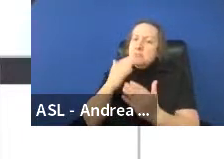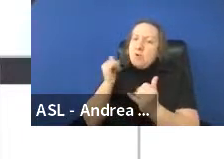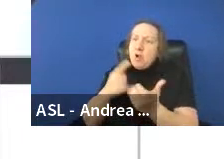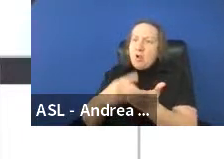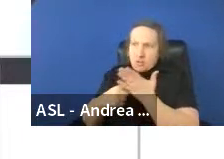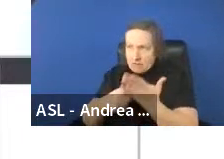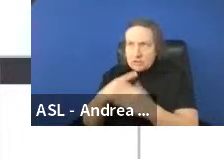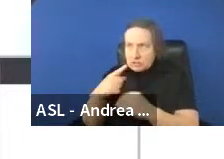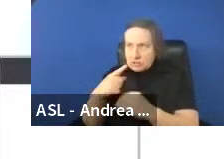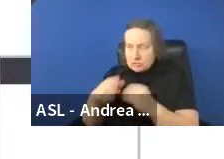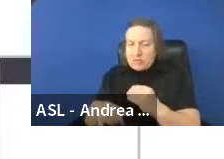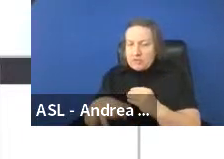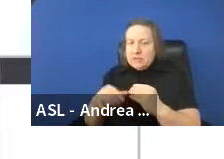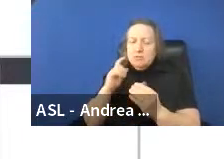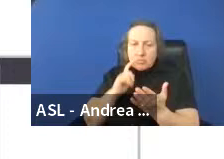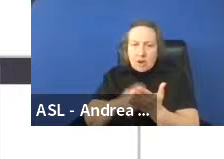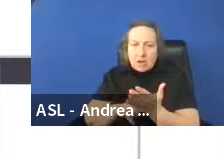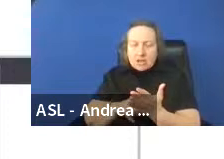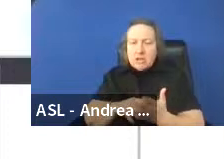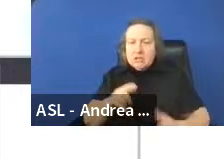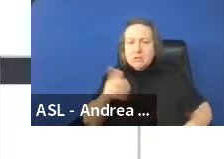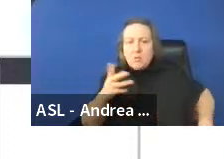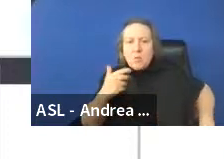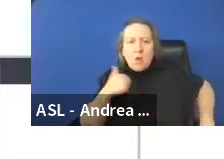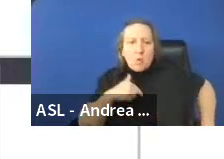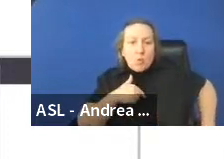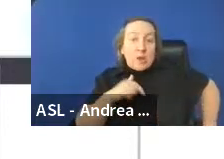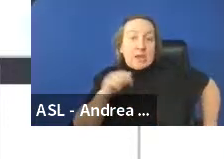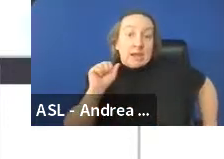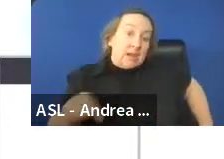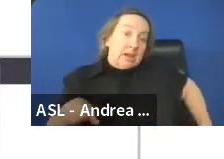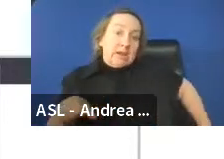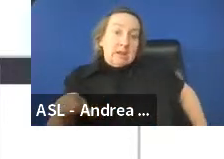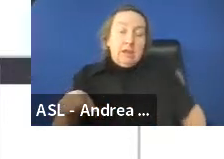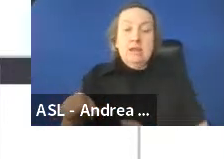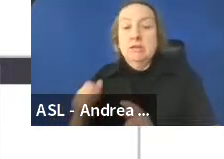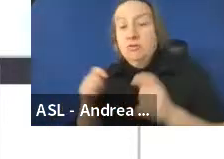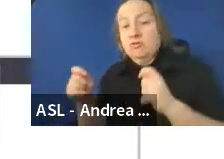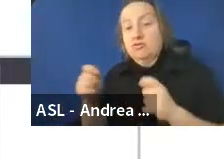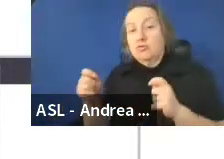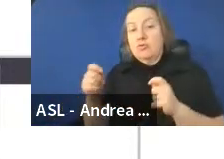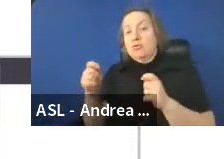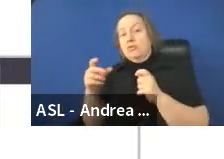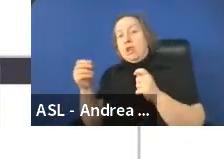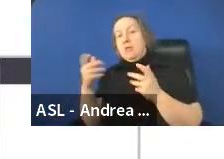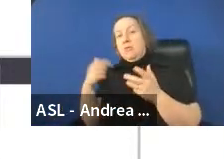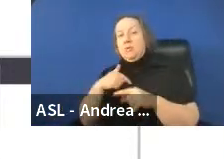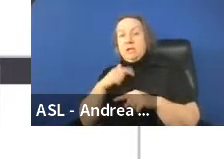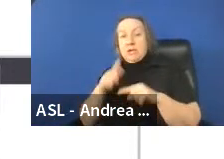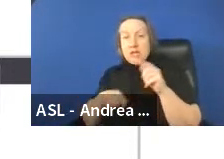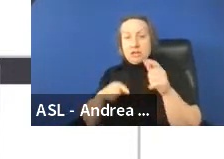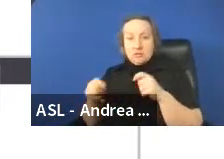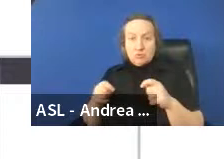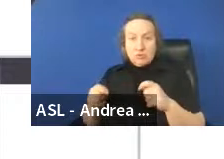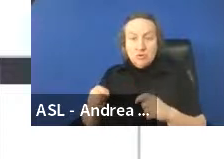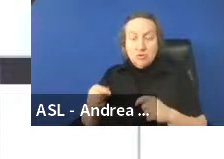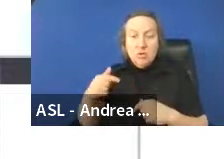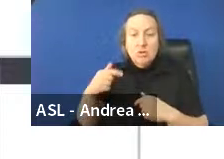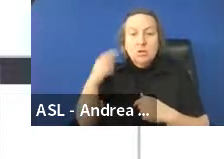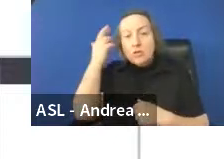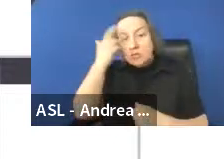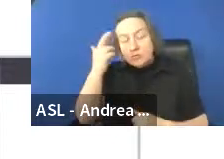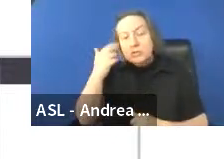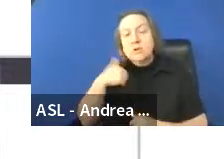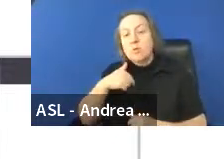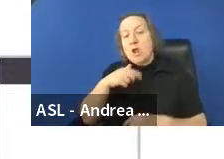around this and recognizing what we have the ability to control and what we don't. The reason we're